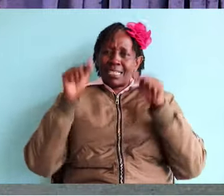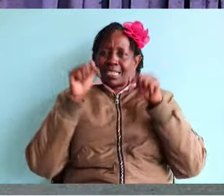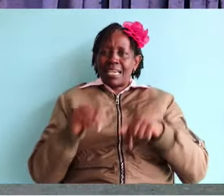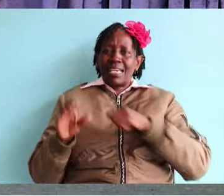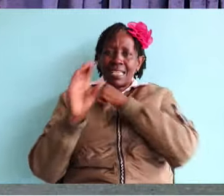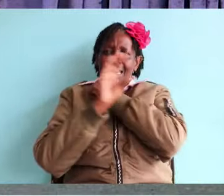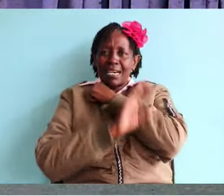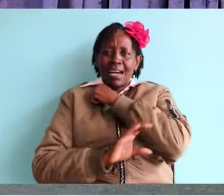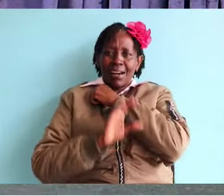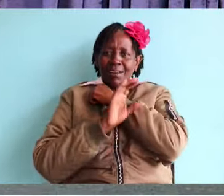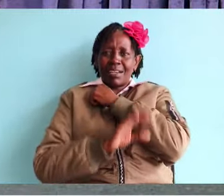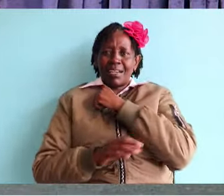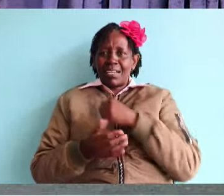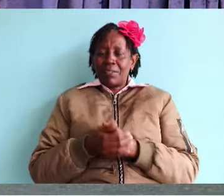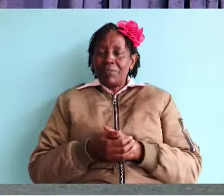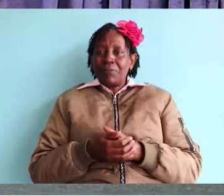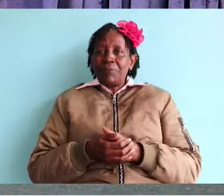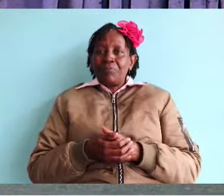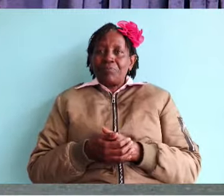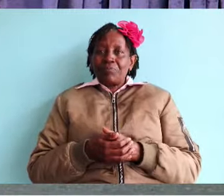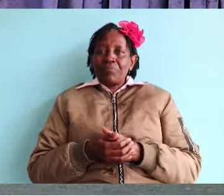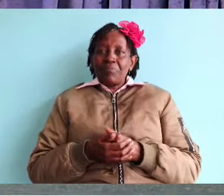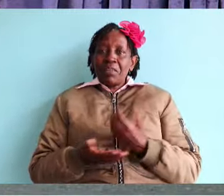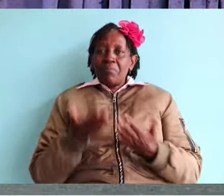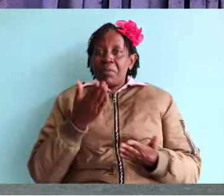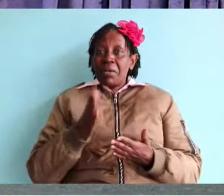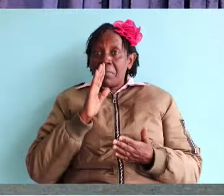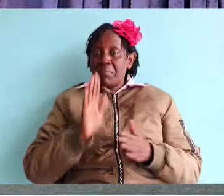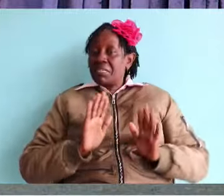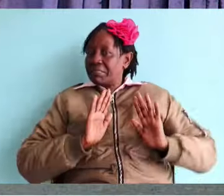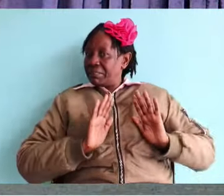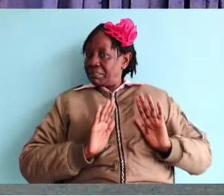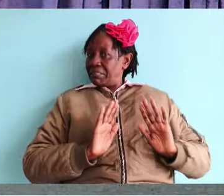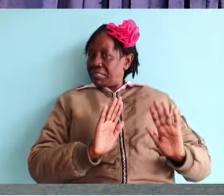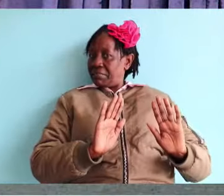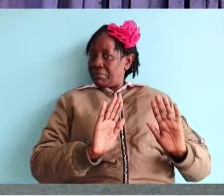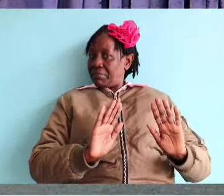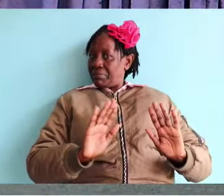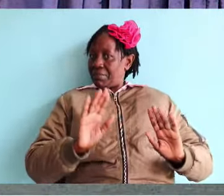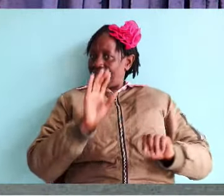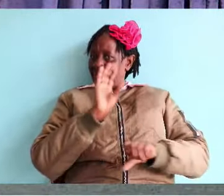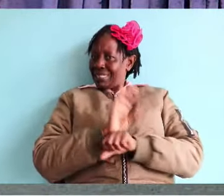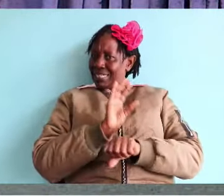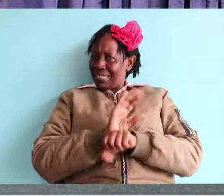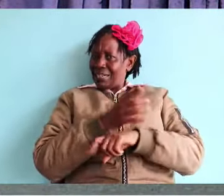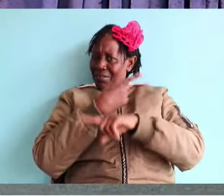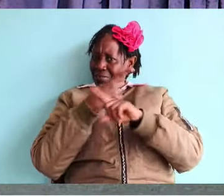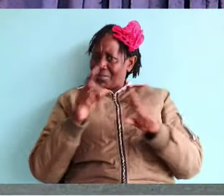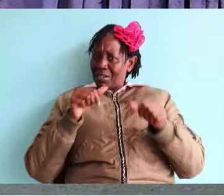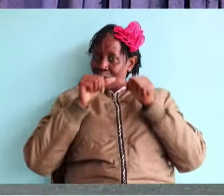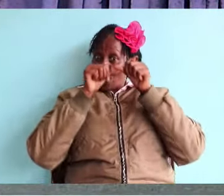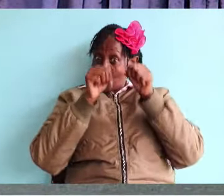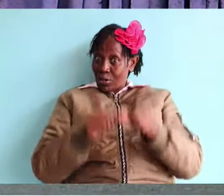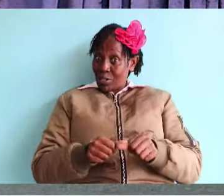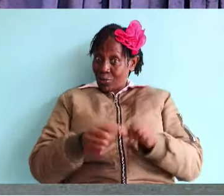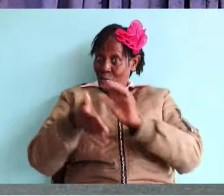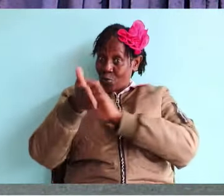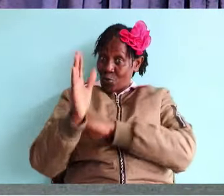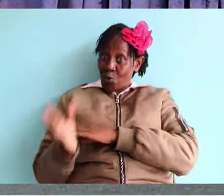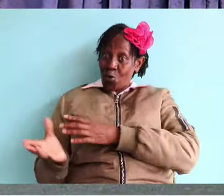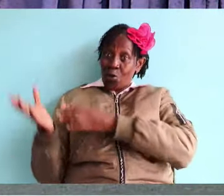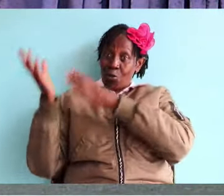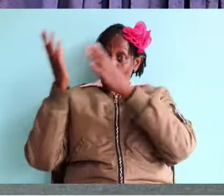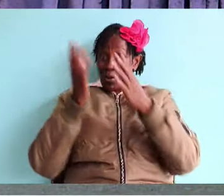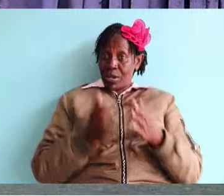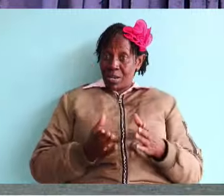like somebody has even like been neglected by his church, but he is still continuing, and the Lord is bringing people to